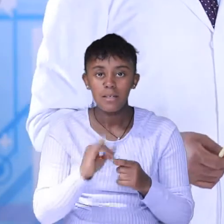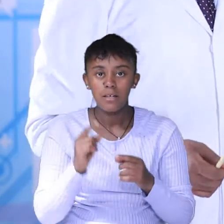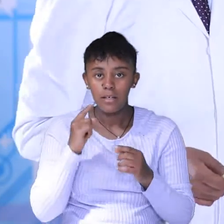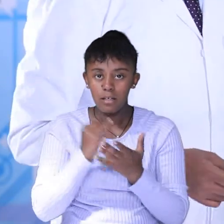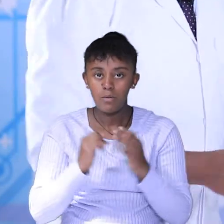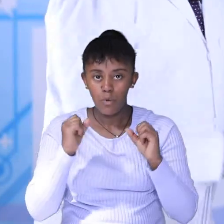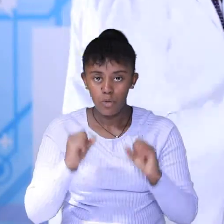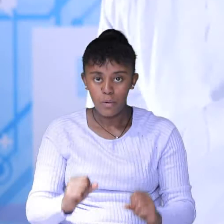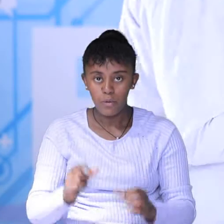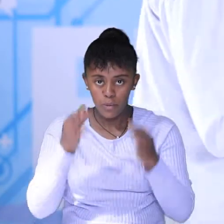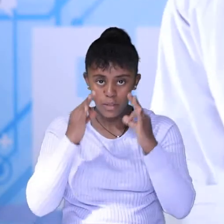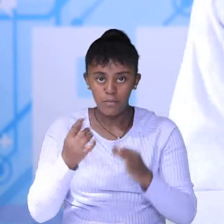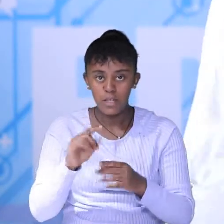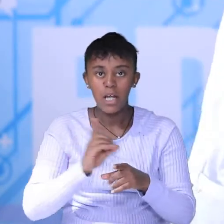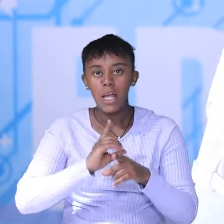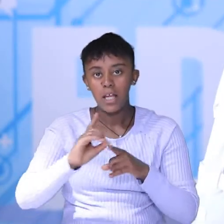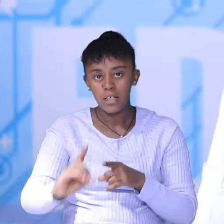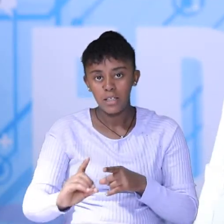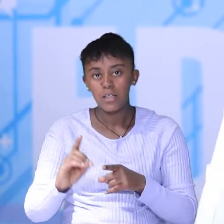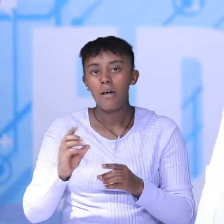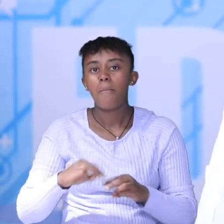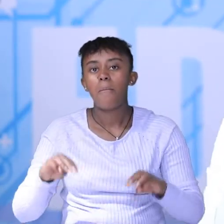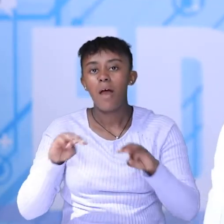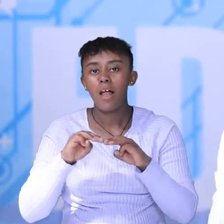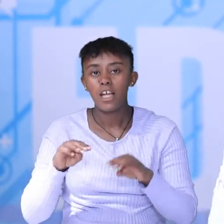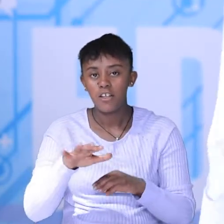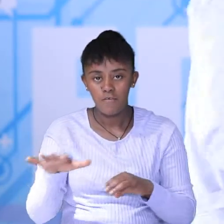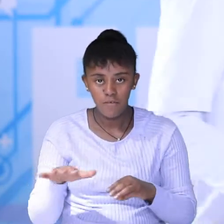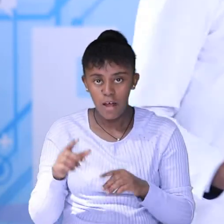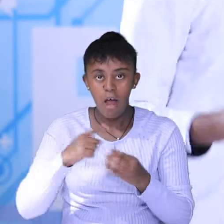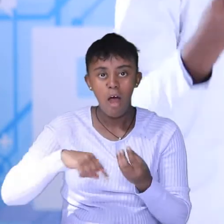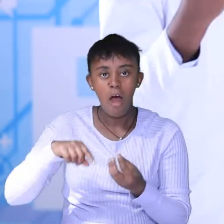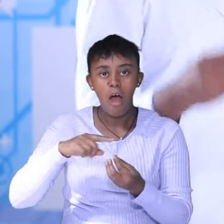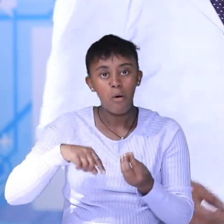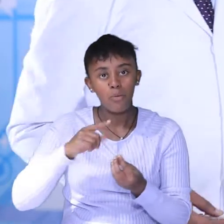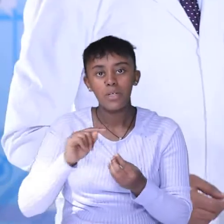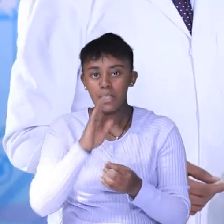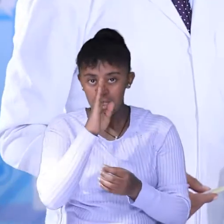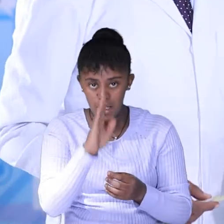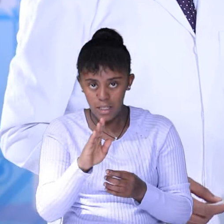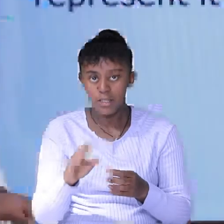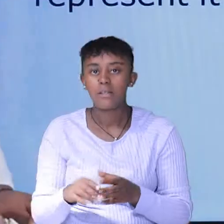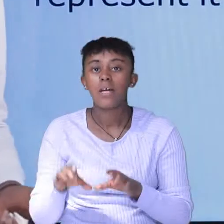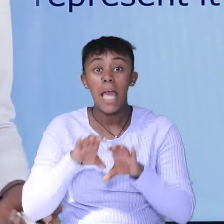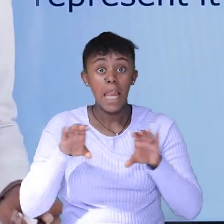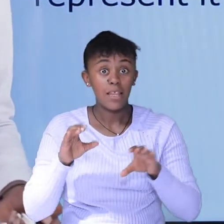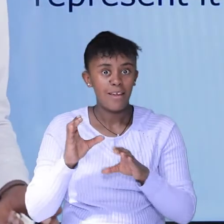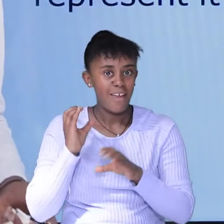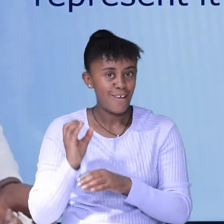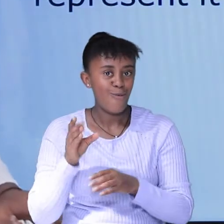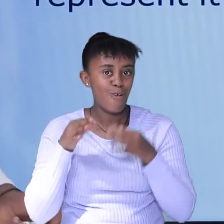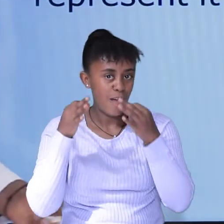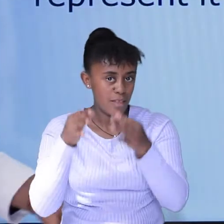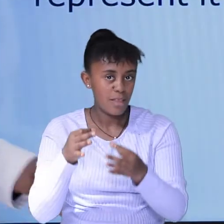possible to determine the direction of the magnetic field around a straight current carrying conductor. So this